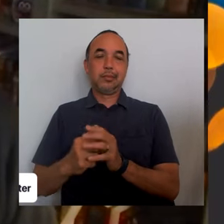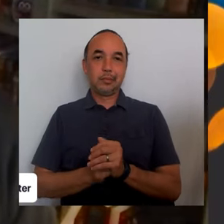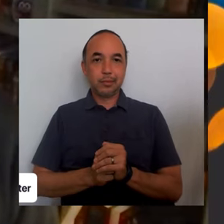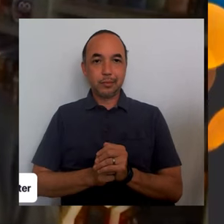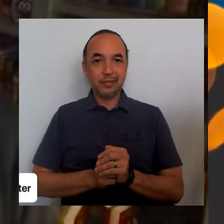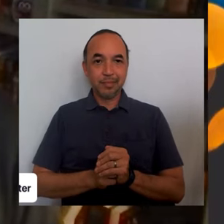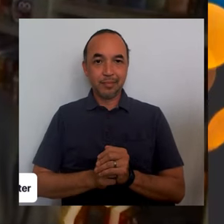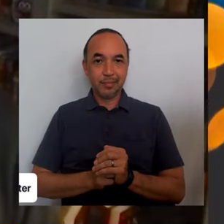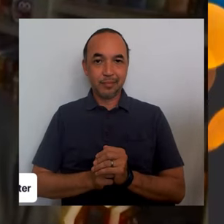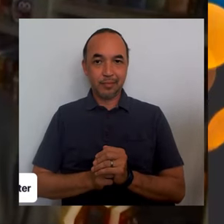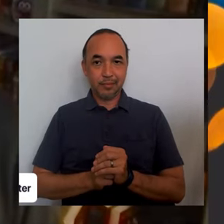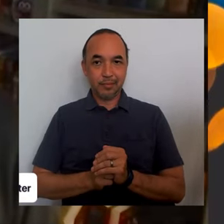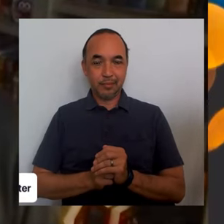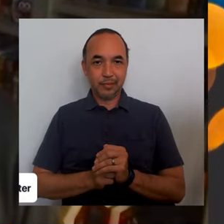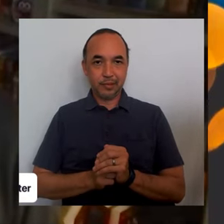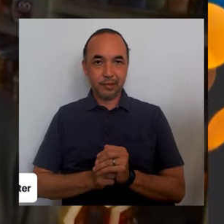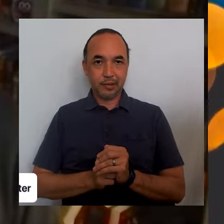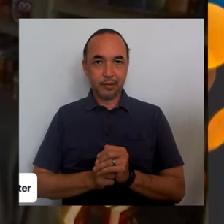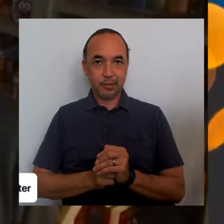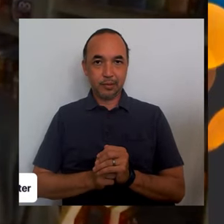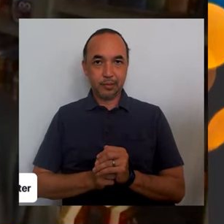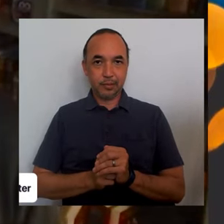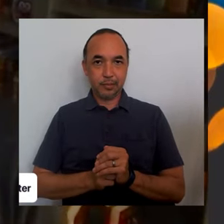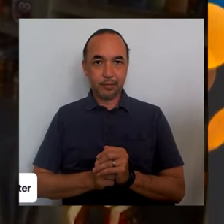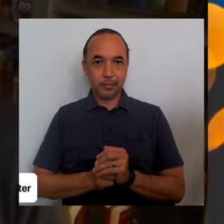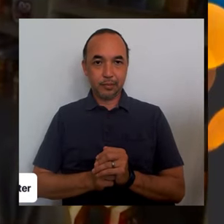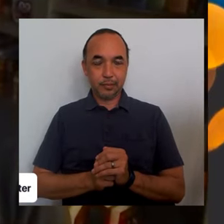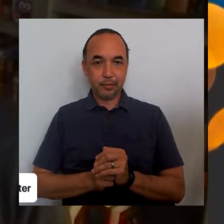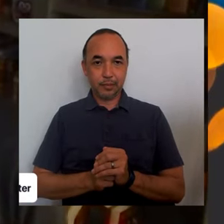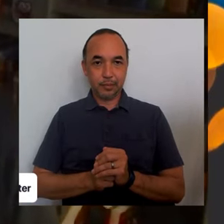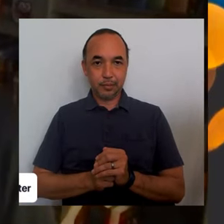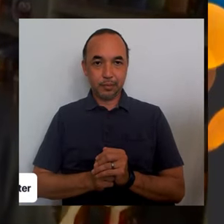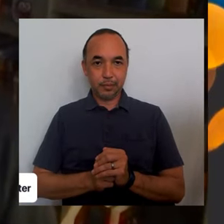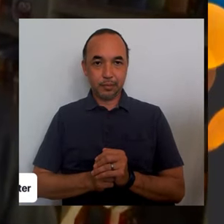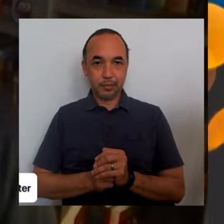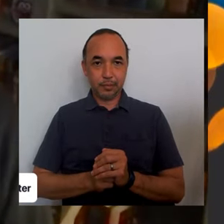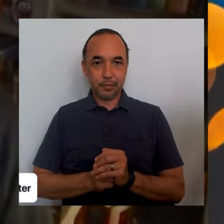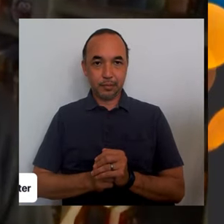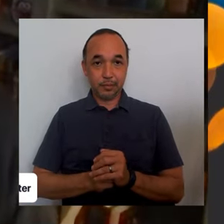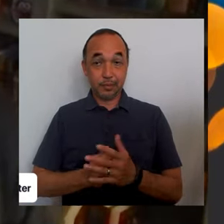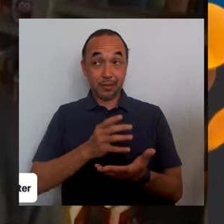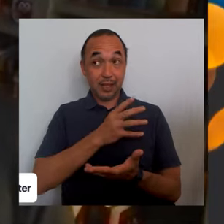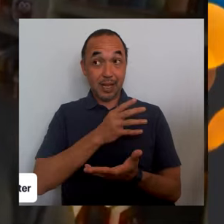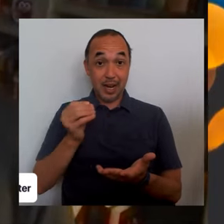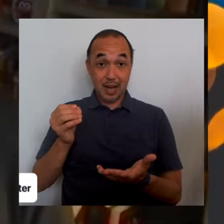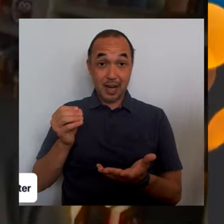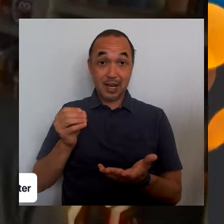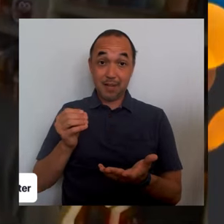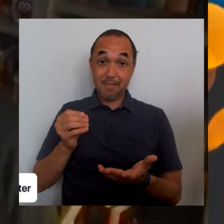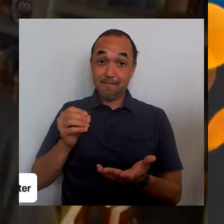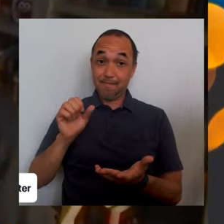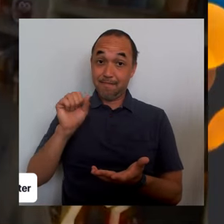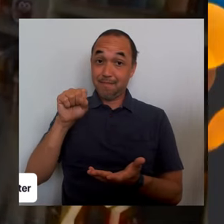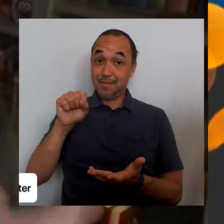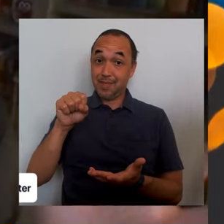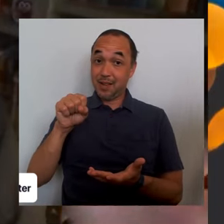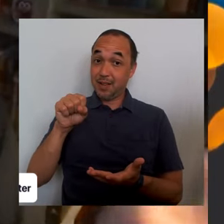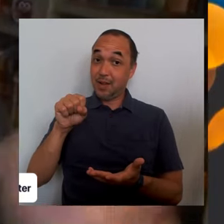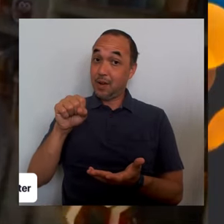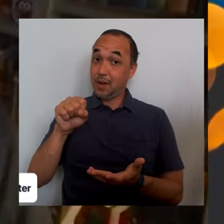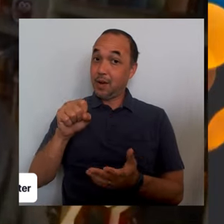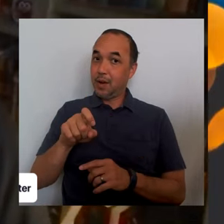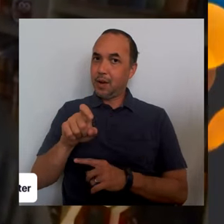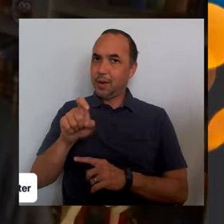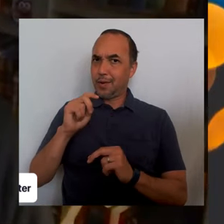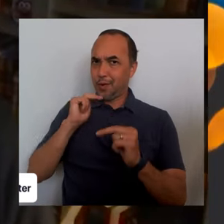her, you know, to her credit, there was a little bit of negotiating there, if we could even put some